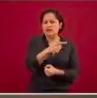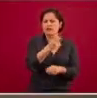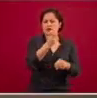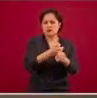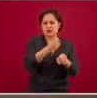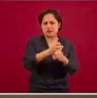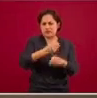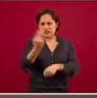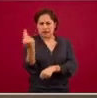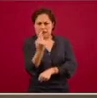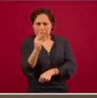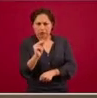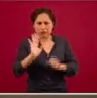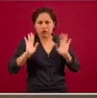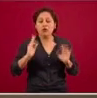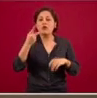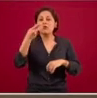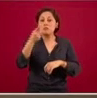Also,